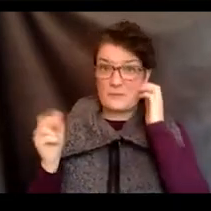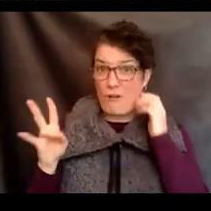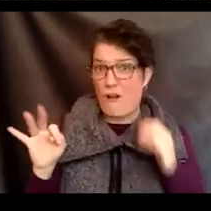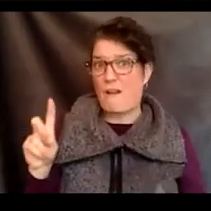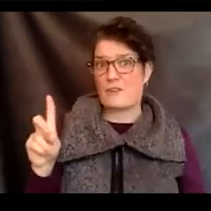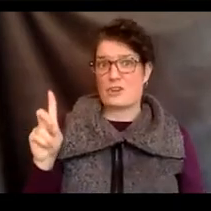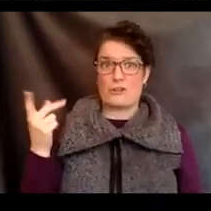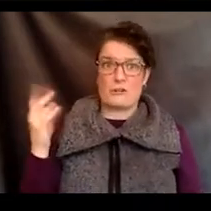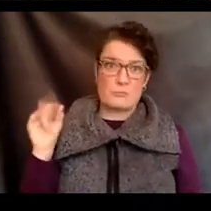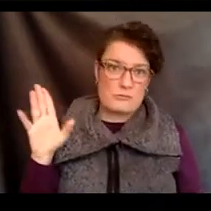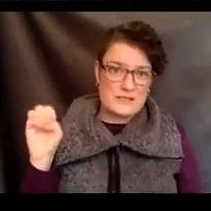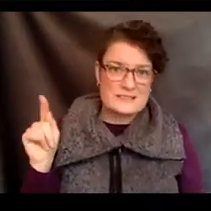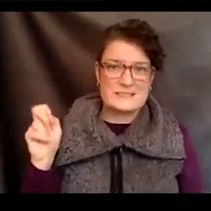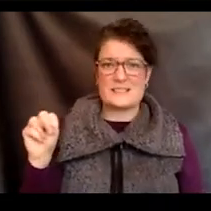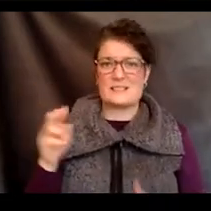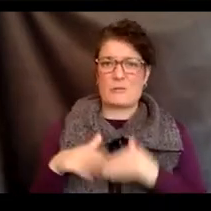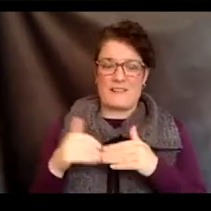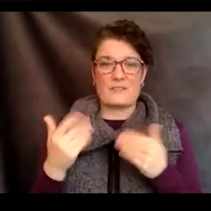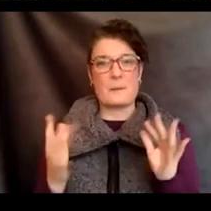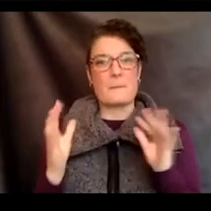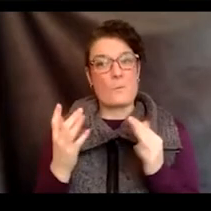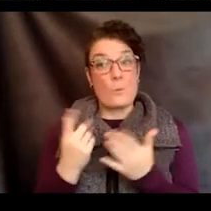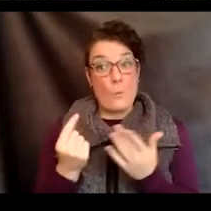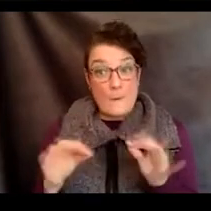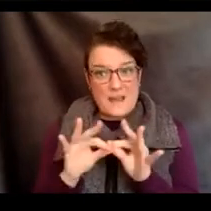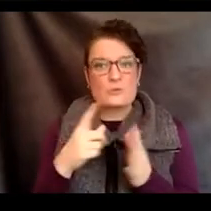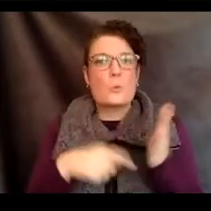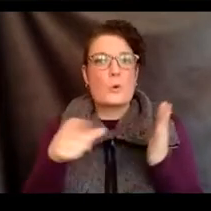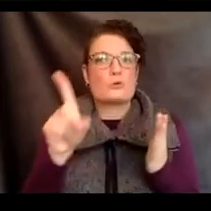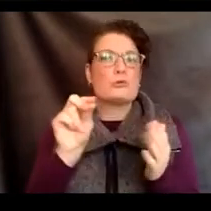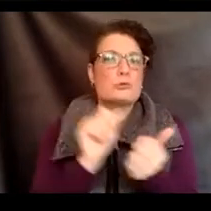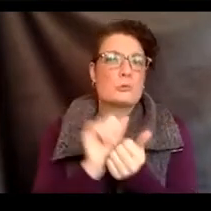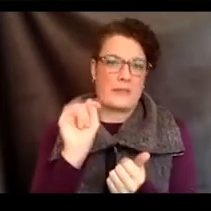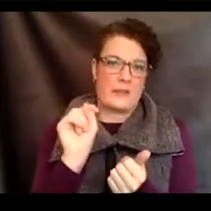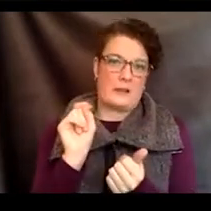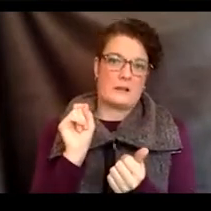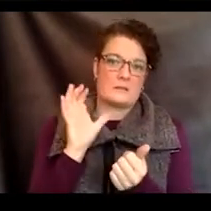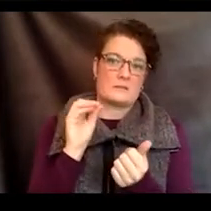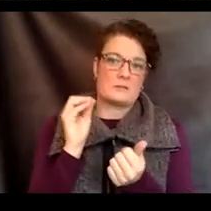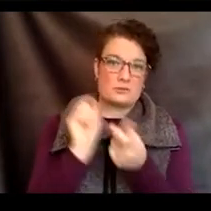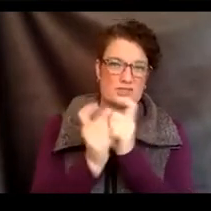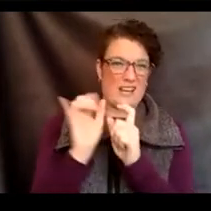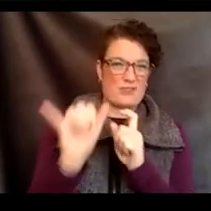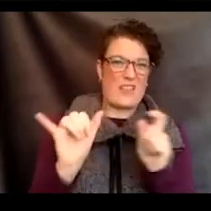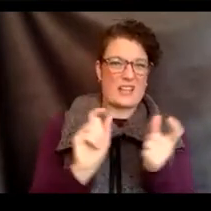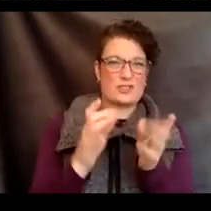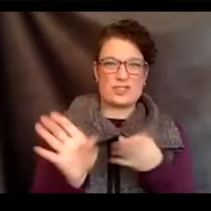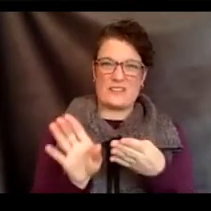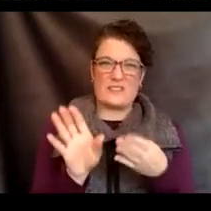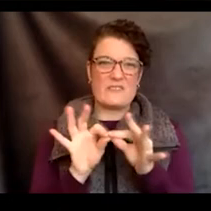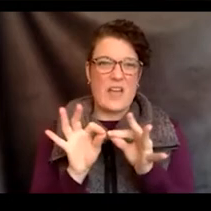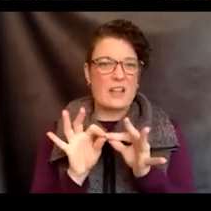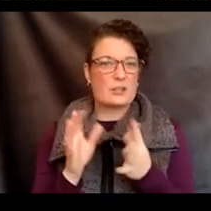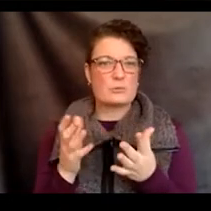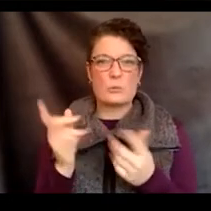Princeton or whatever. And it's kind of what you do with it. So changing that shift in value of where you can make the impact that you want to make and